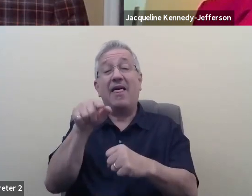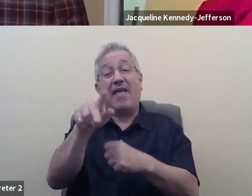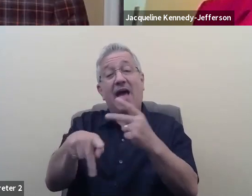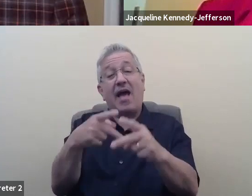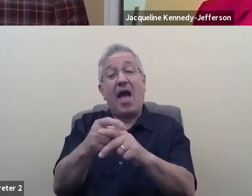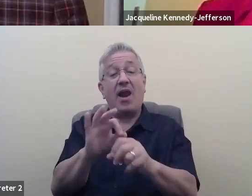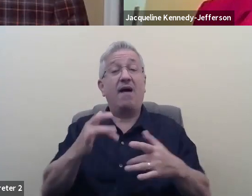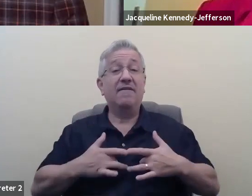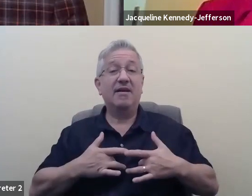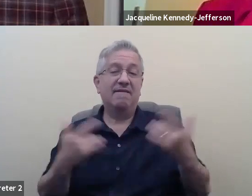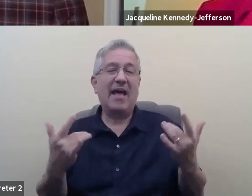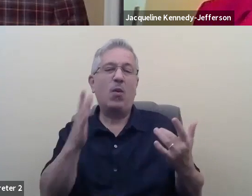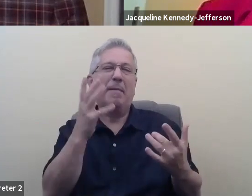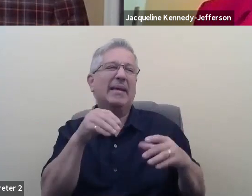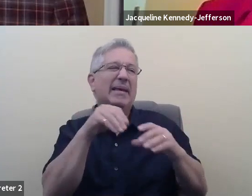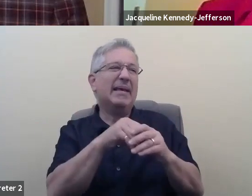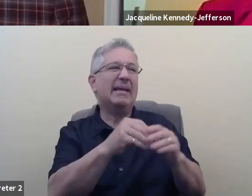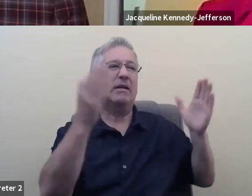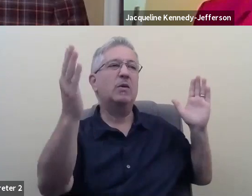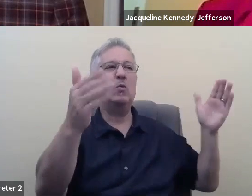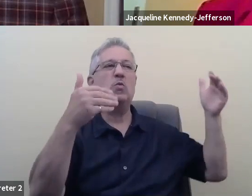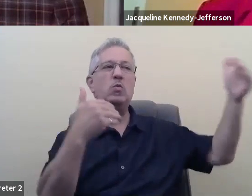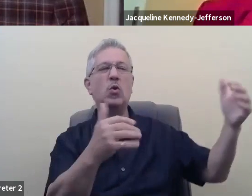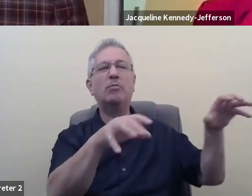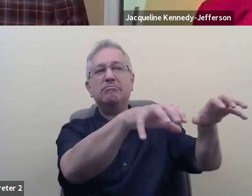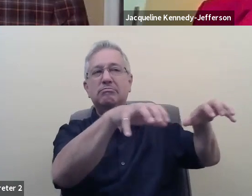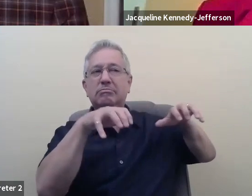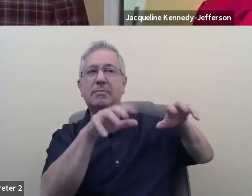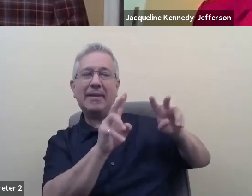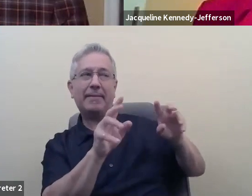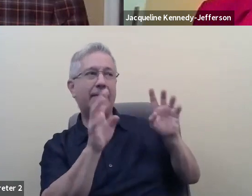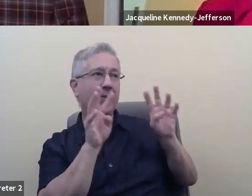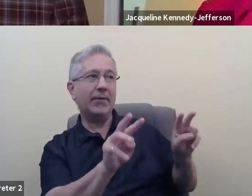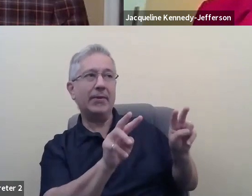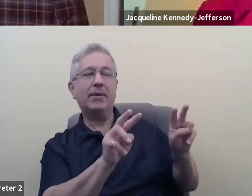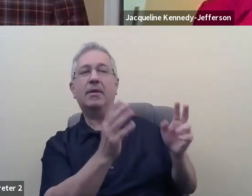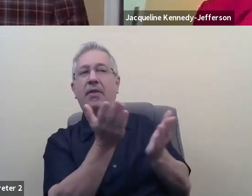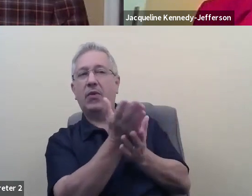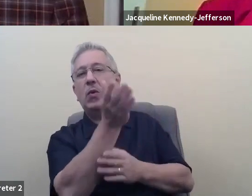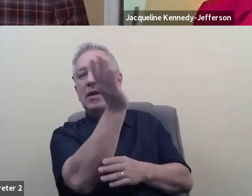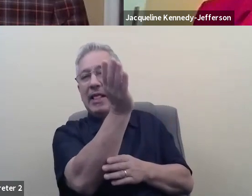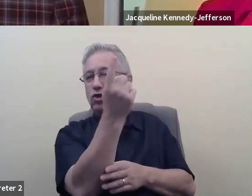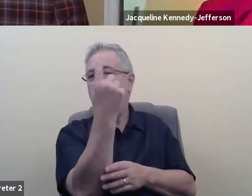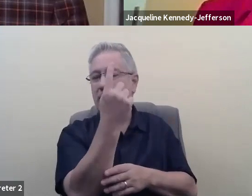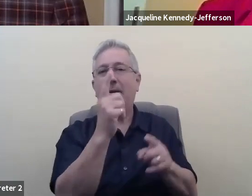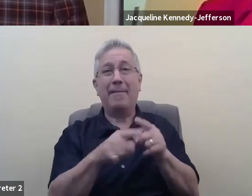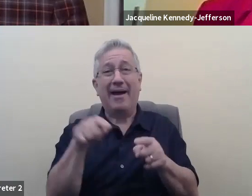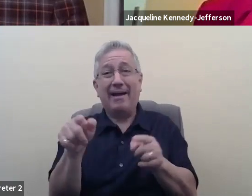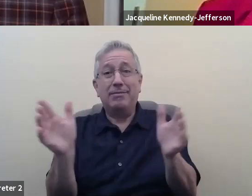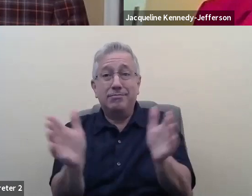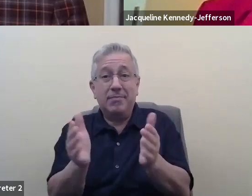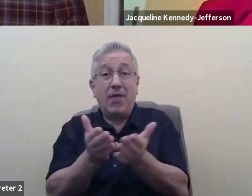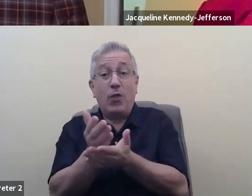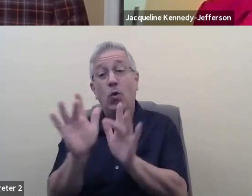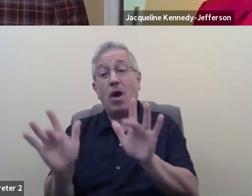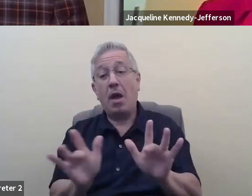it across our entire employee population, for people to get engaged and learn more about how they can be an ally and how they can support their